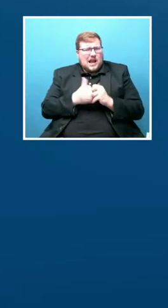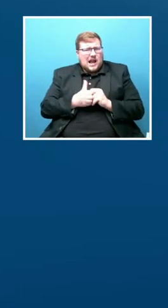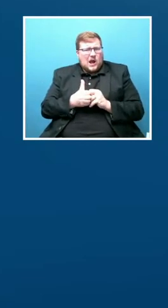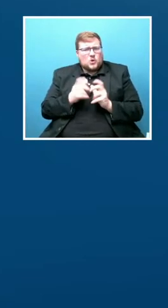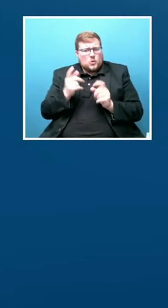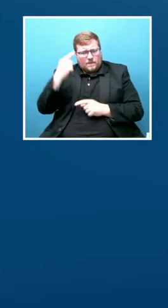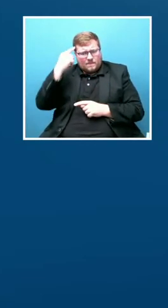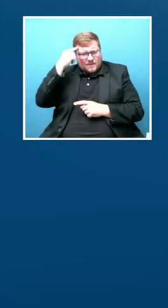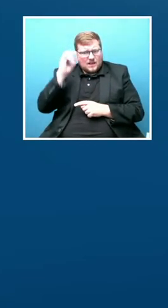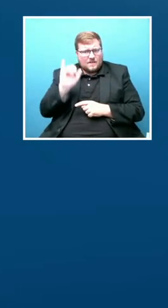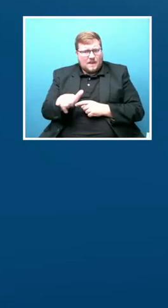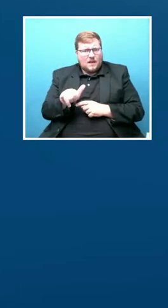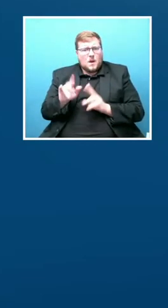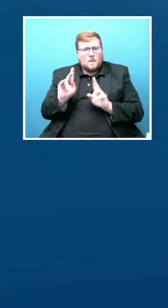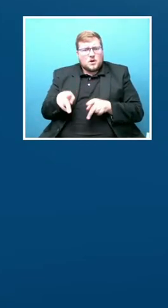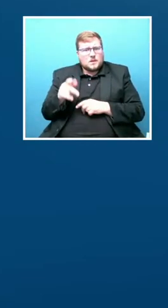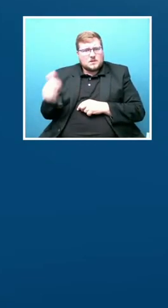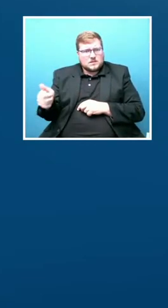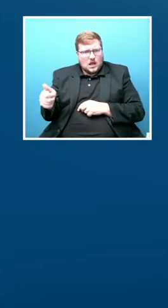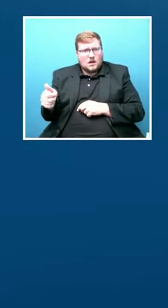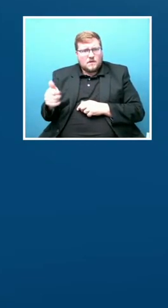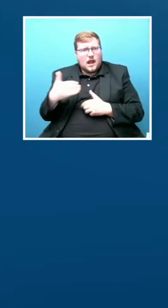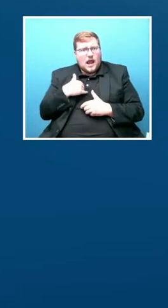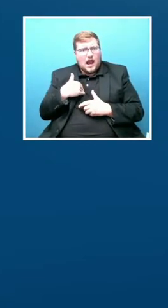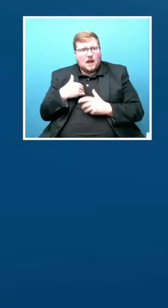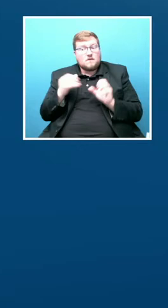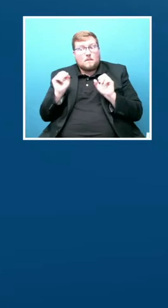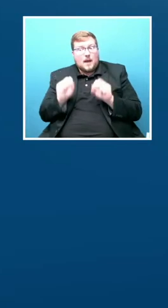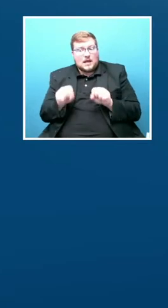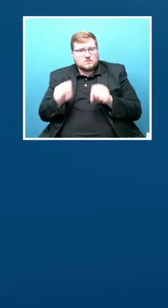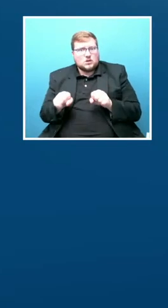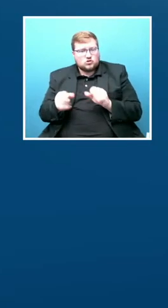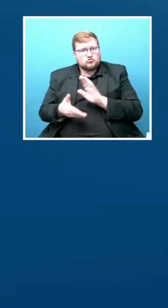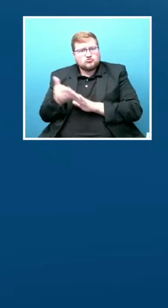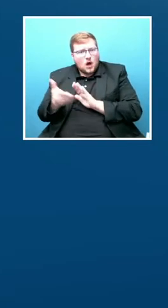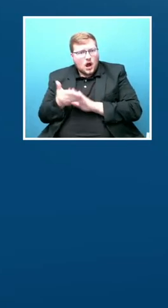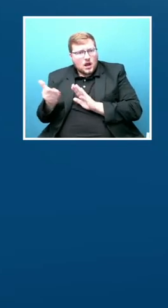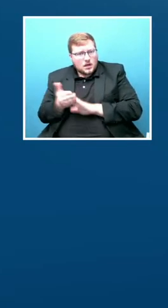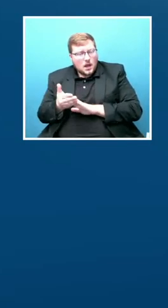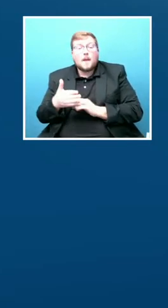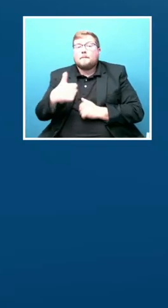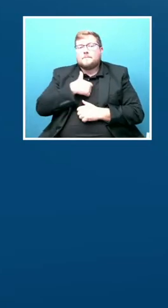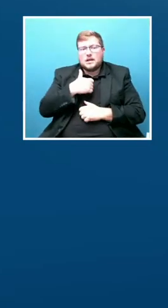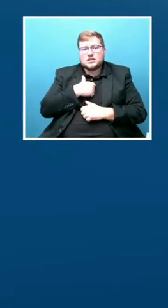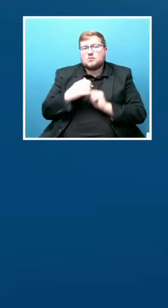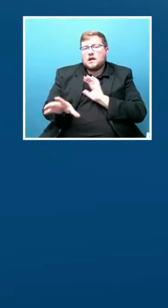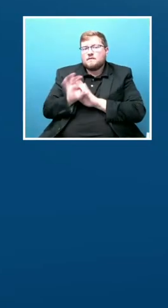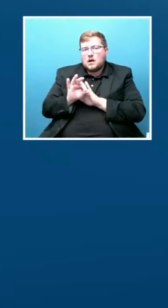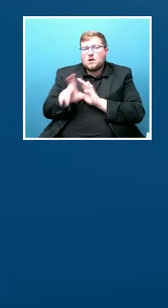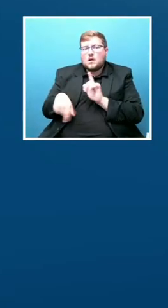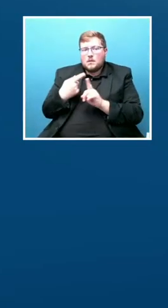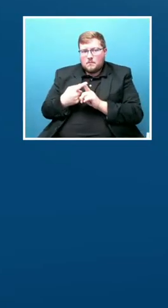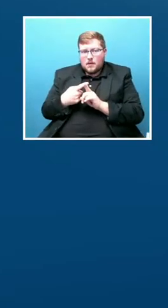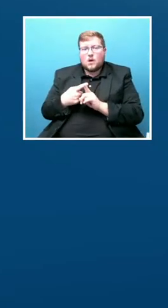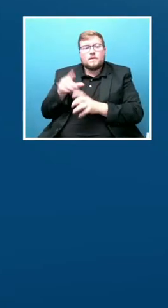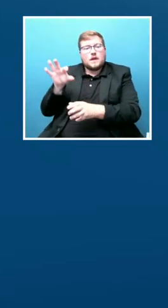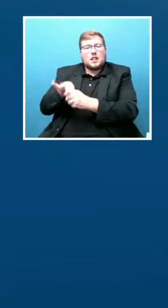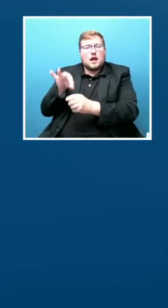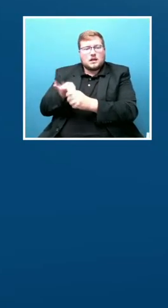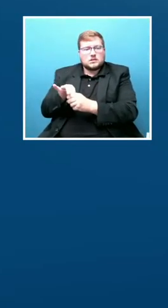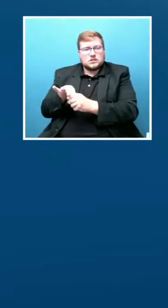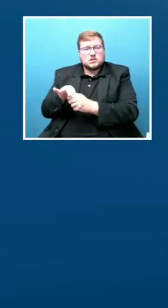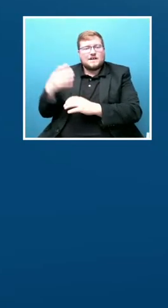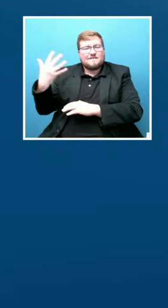that anybody would even have a chance at that. I found out about the elections